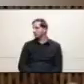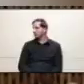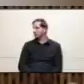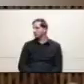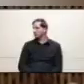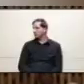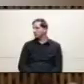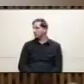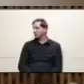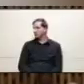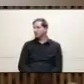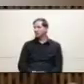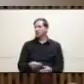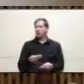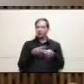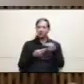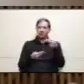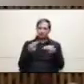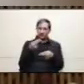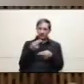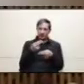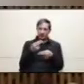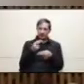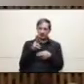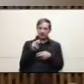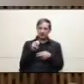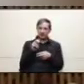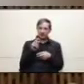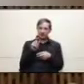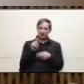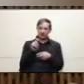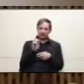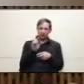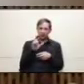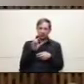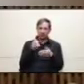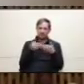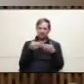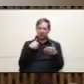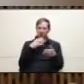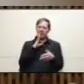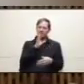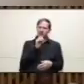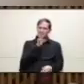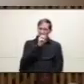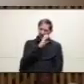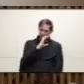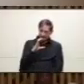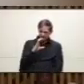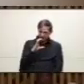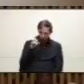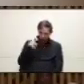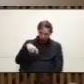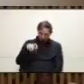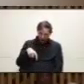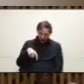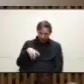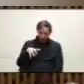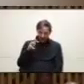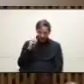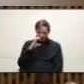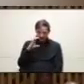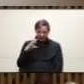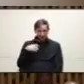but before we go to Honorable Mtolo, I just want to ask the MEC something. MEC, is it a requirement for MEC to